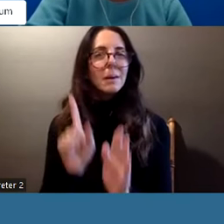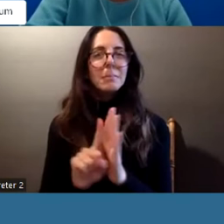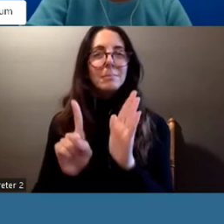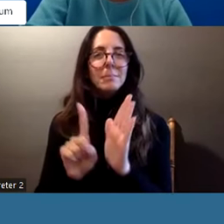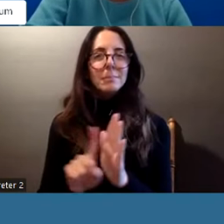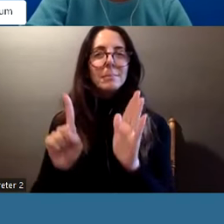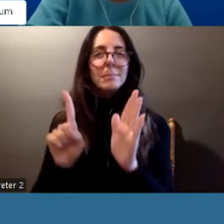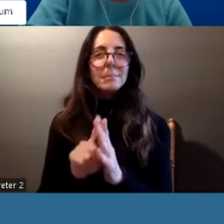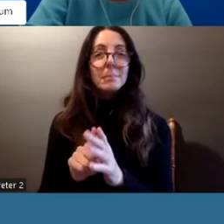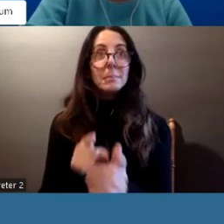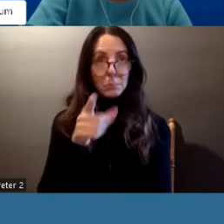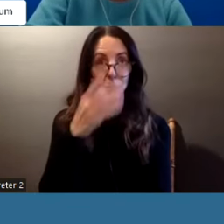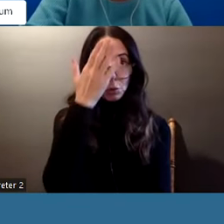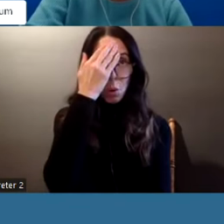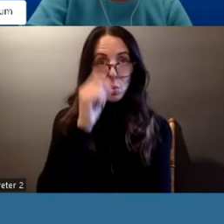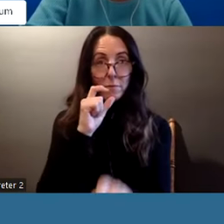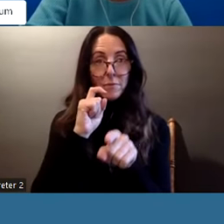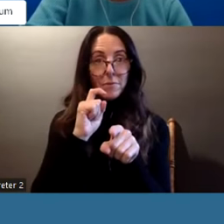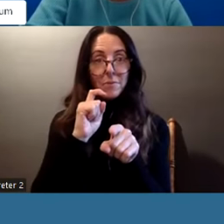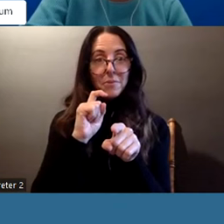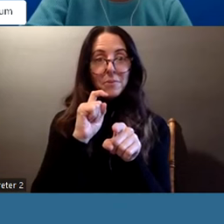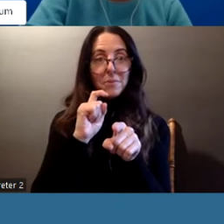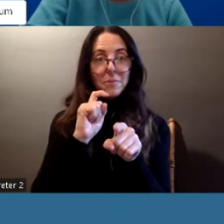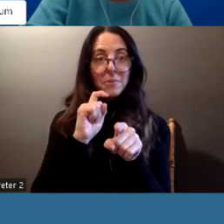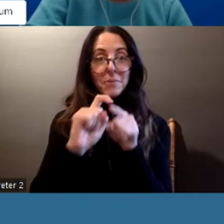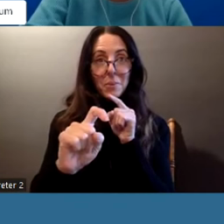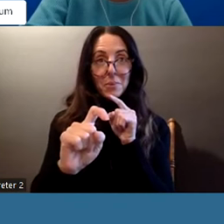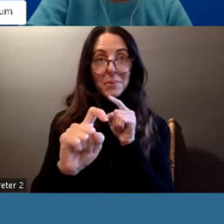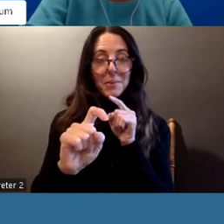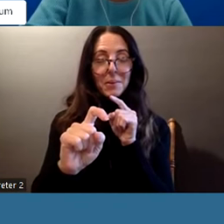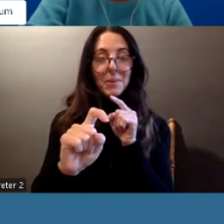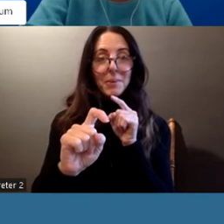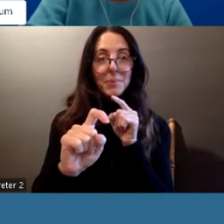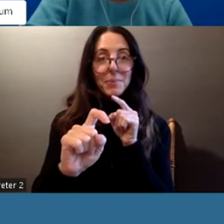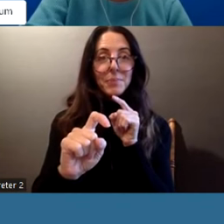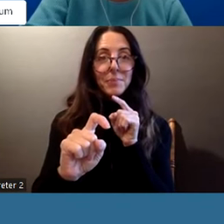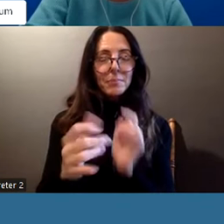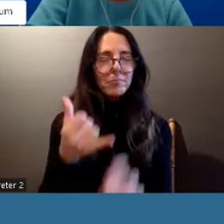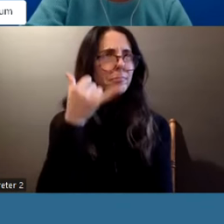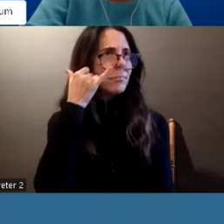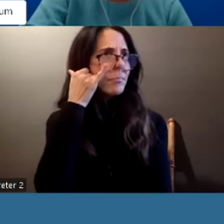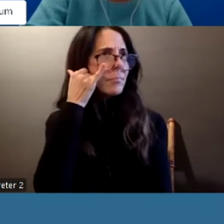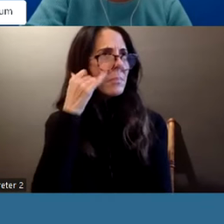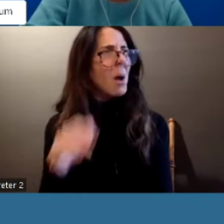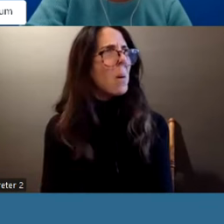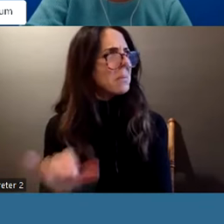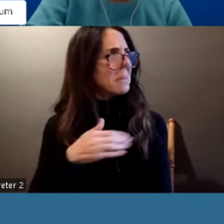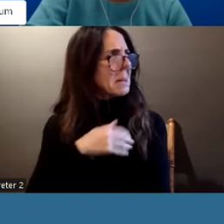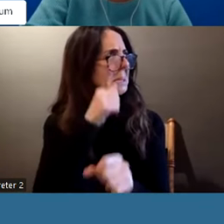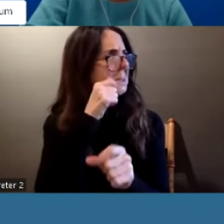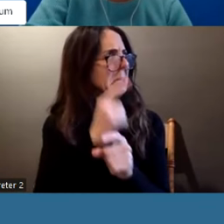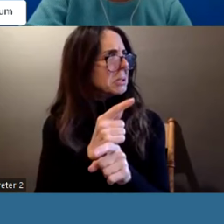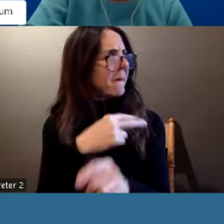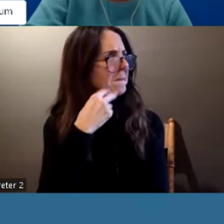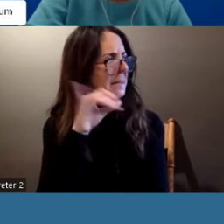Do you know who's calling? The caller sounds exactly like your sister. You're sure it's her. She says she's in